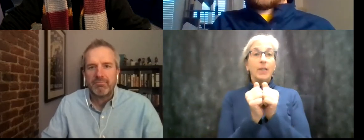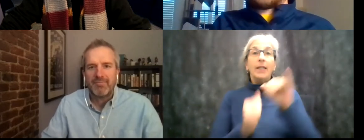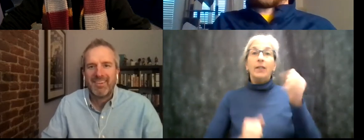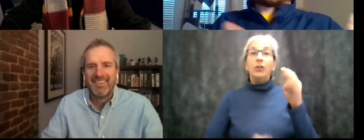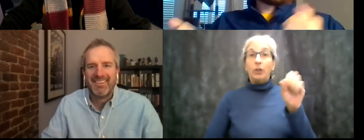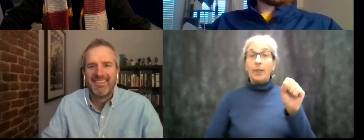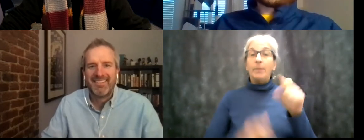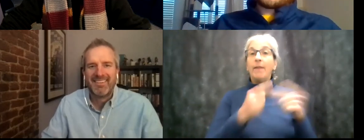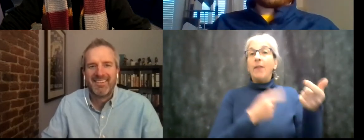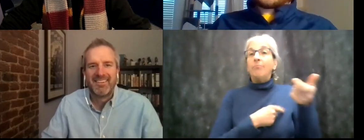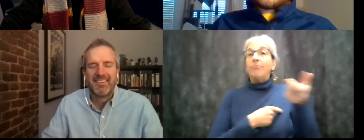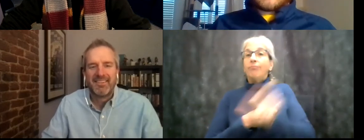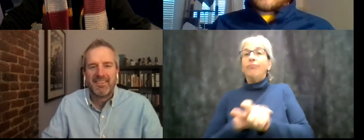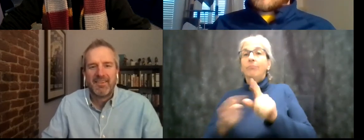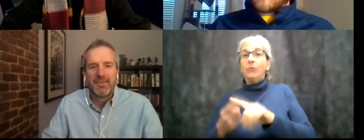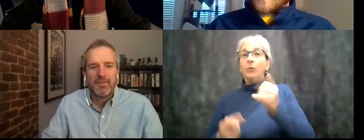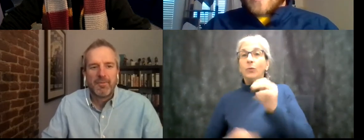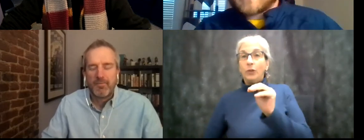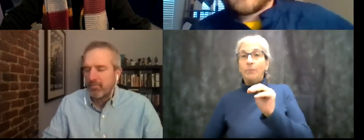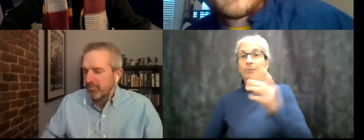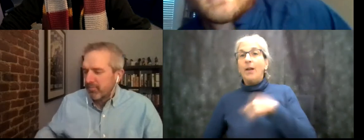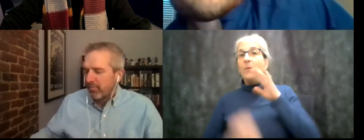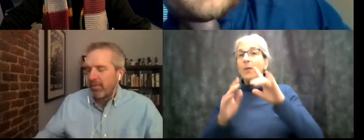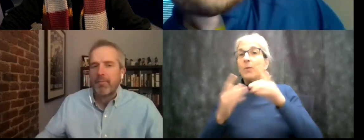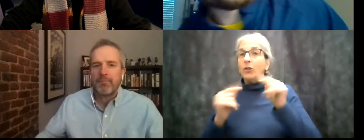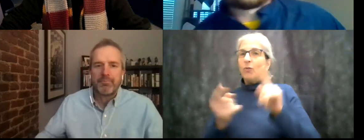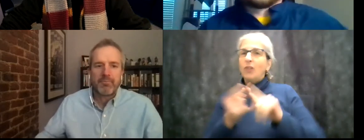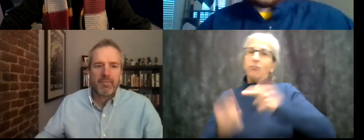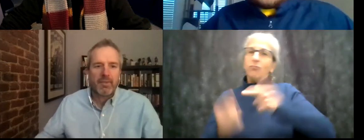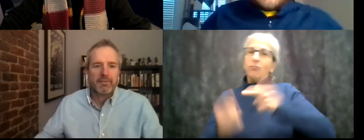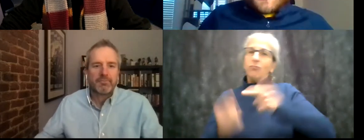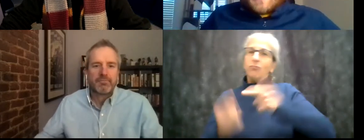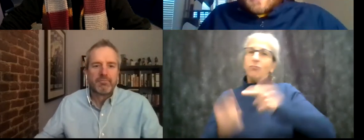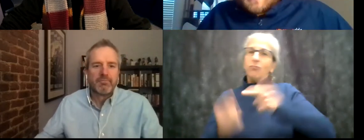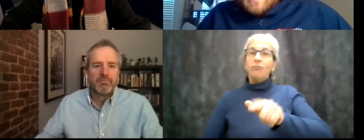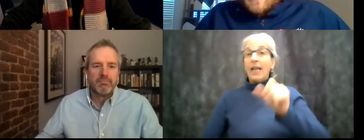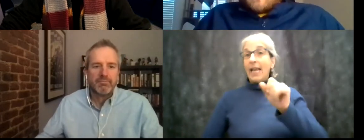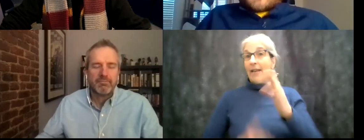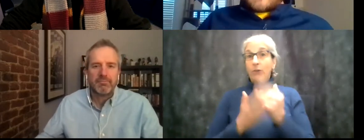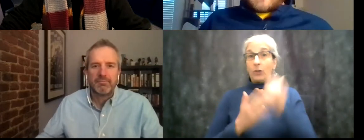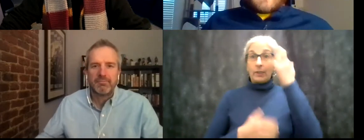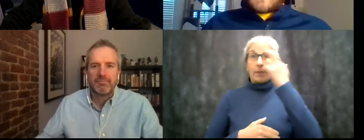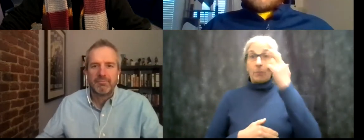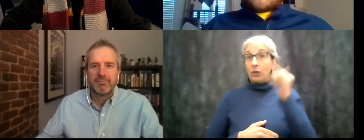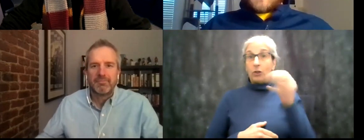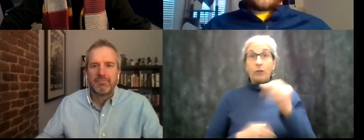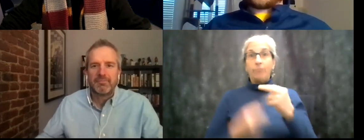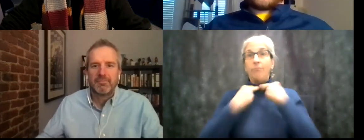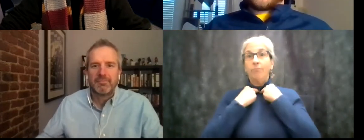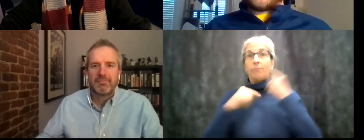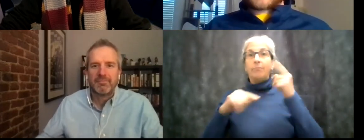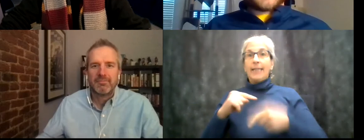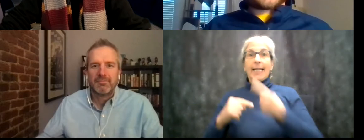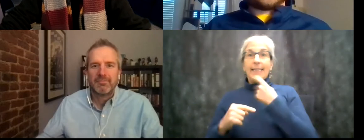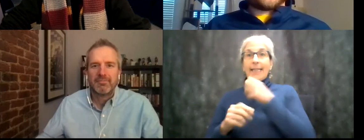James, and then I will transition to Jim, and we'll try to stick with that. If for some reason Jim is not being able to say anything new, we